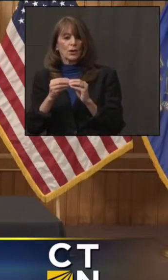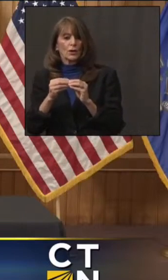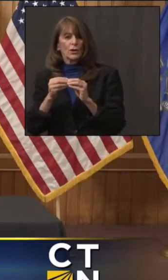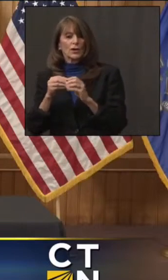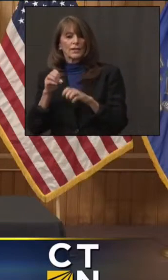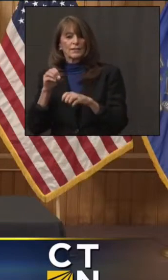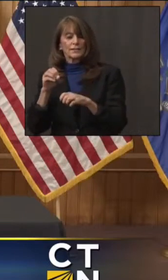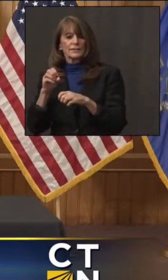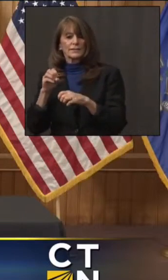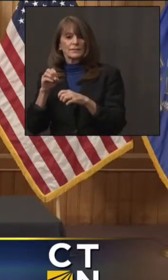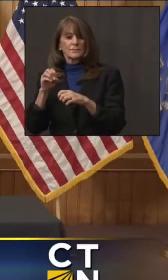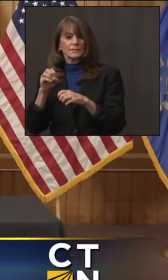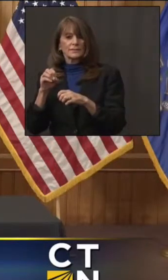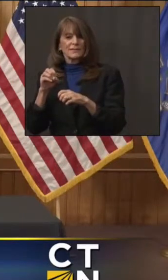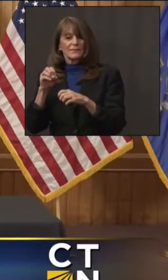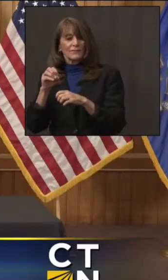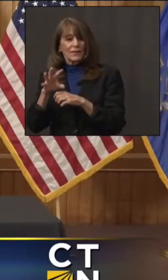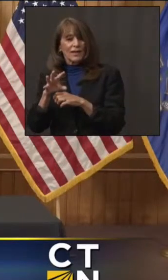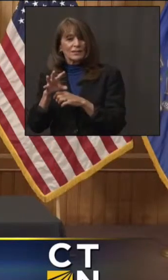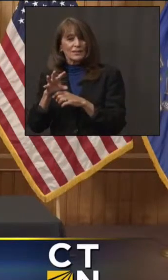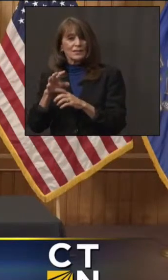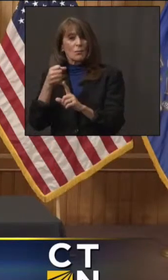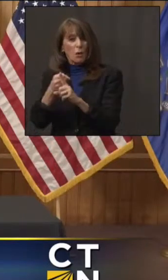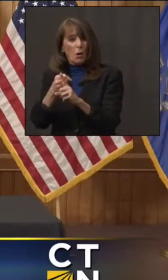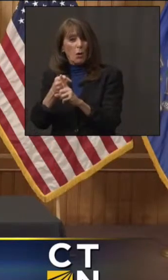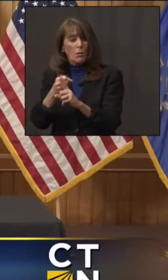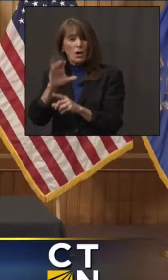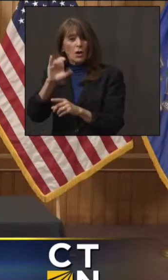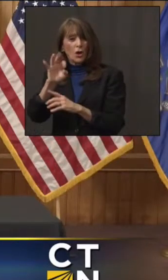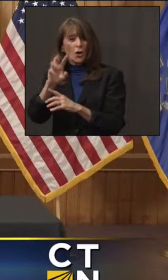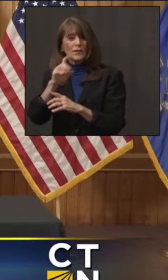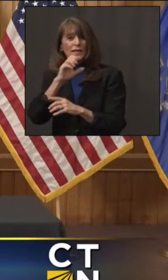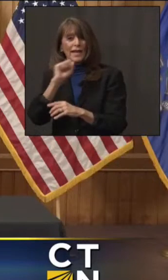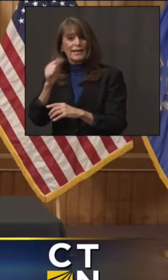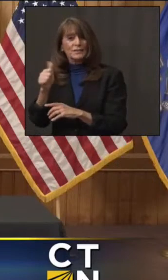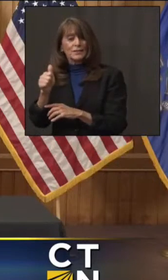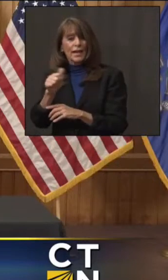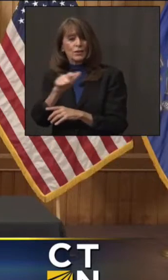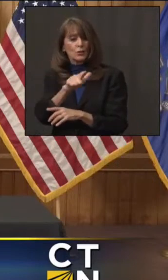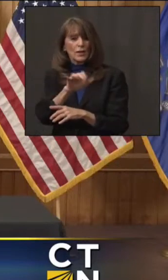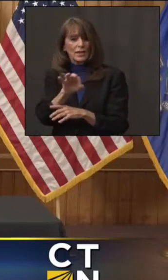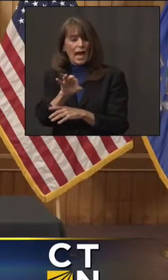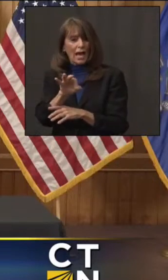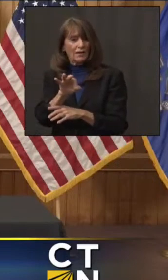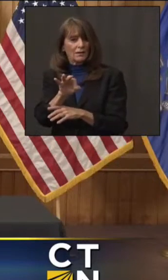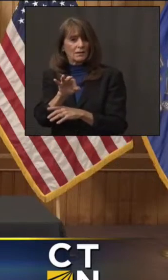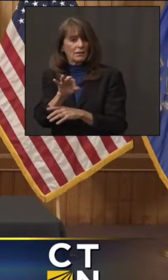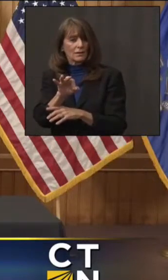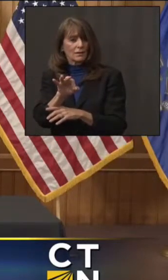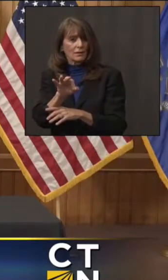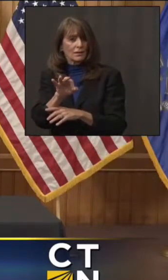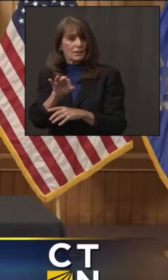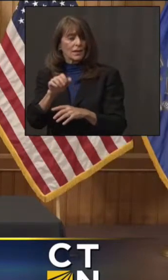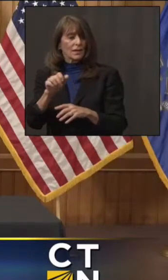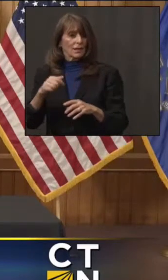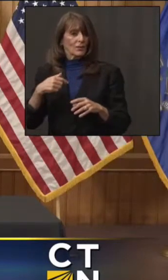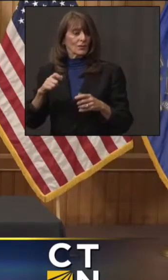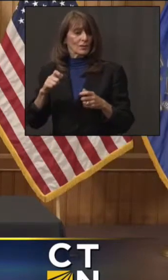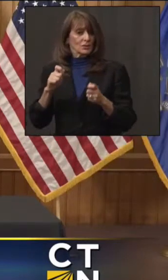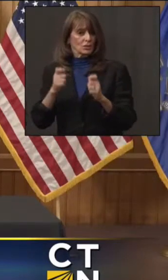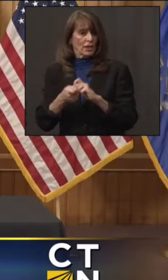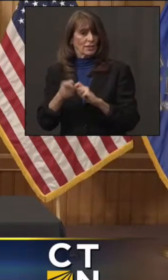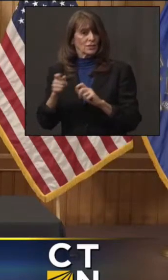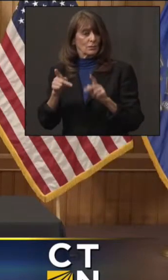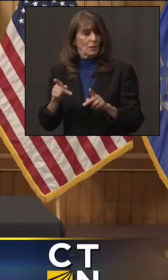maybe 10 and 29 years old. Does that change your vaccination strategy? Or are we considering changing it if these are the folks who are